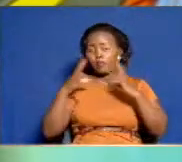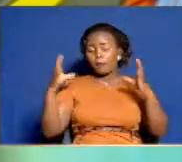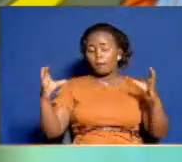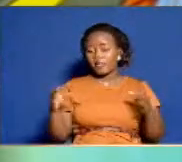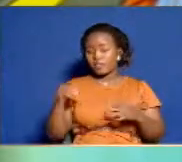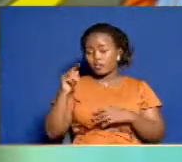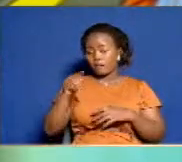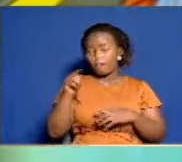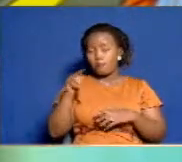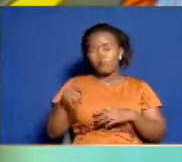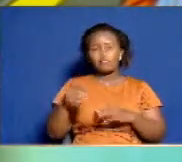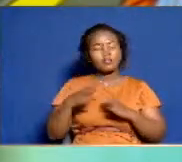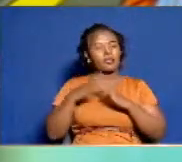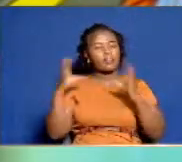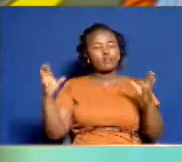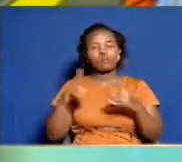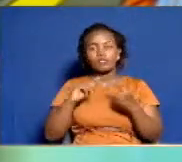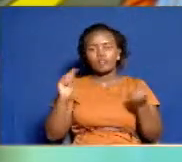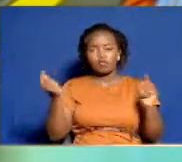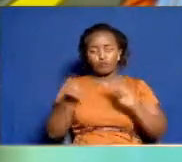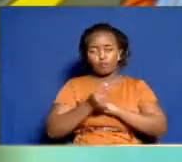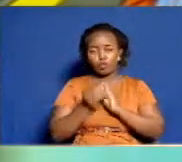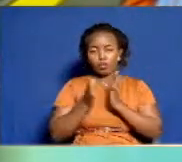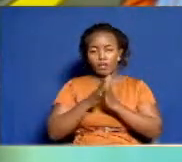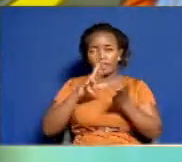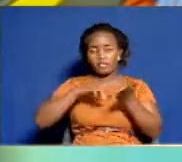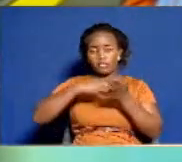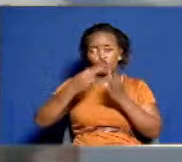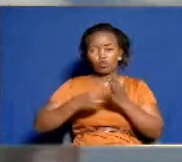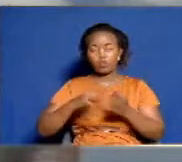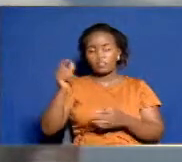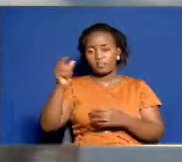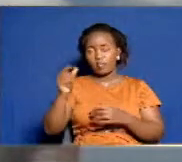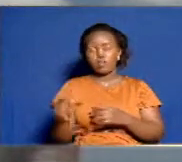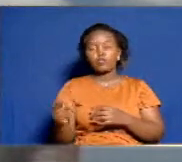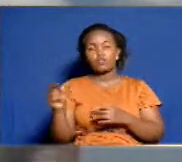huge pointer of the huge resource in the region.